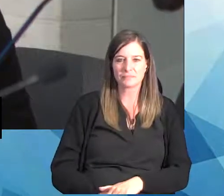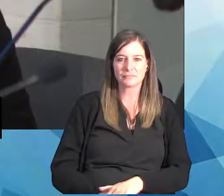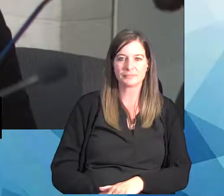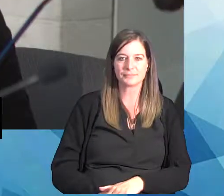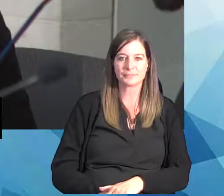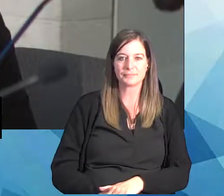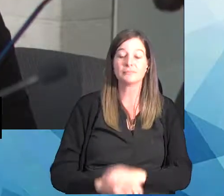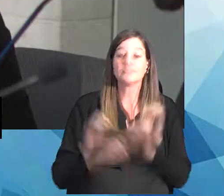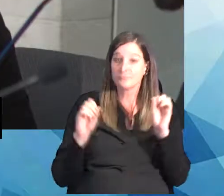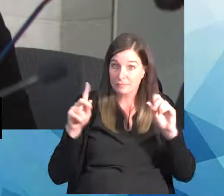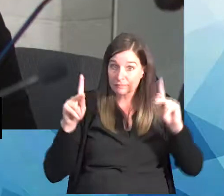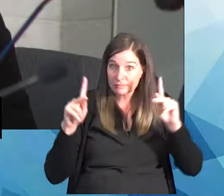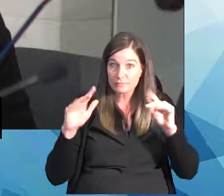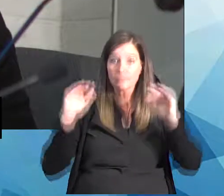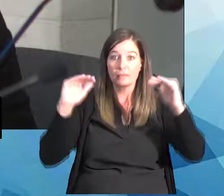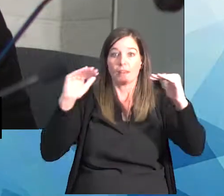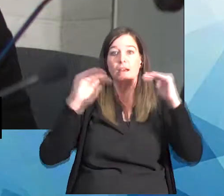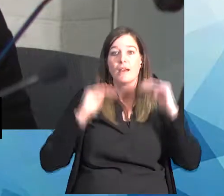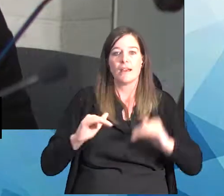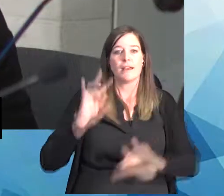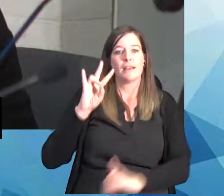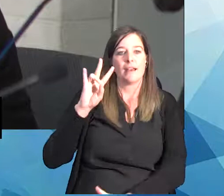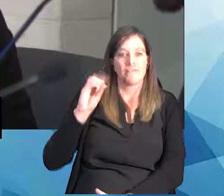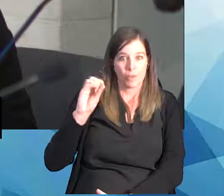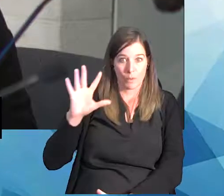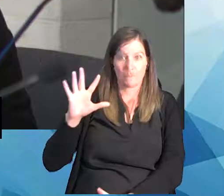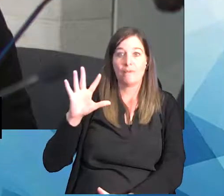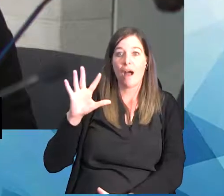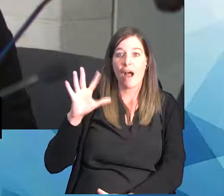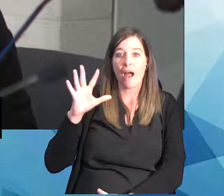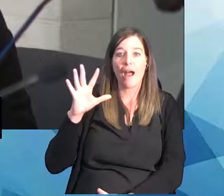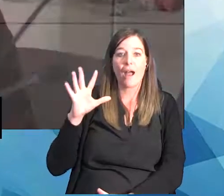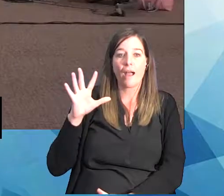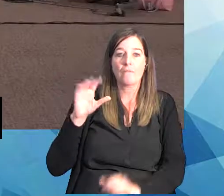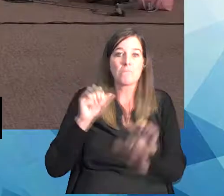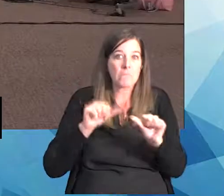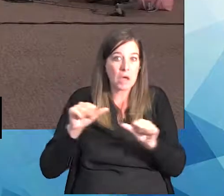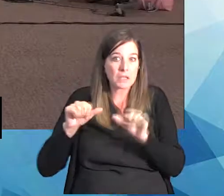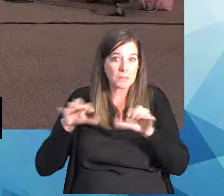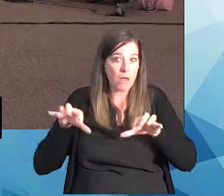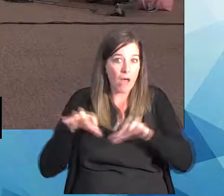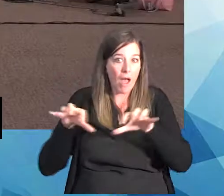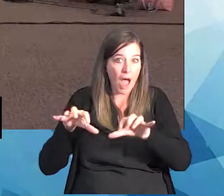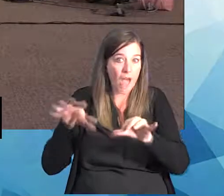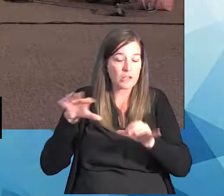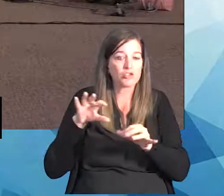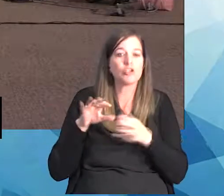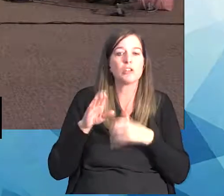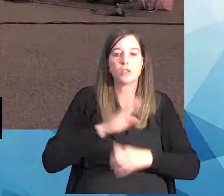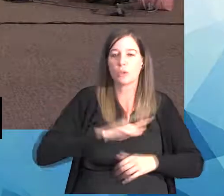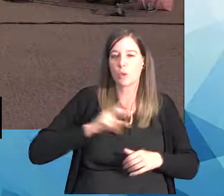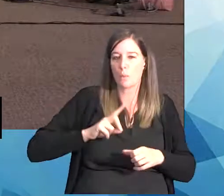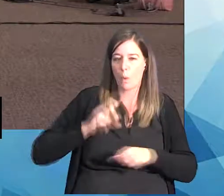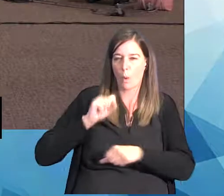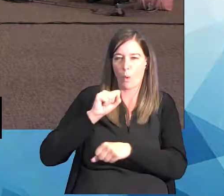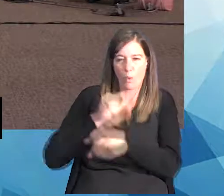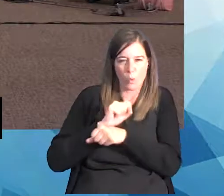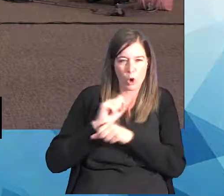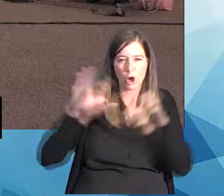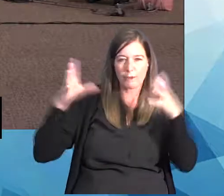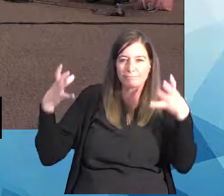Okay, our next item is 705, information and possible action item, board work study on August 12th,